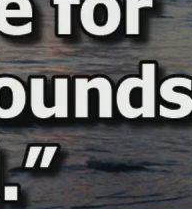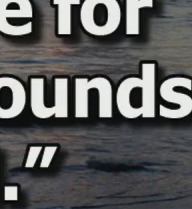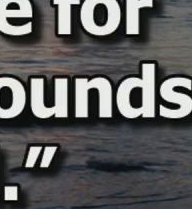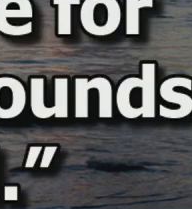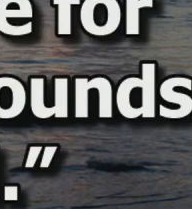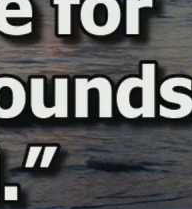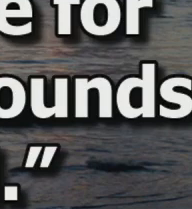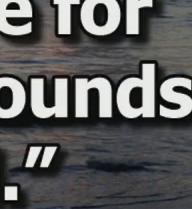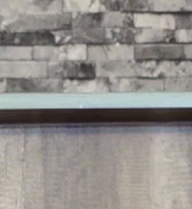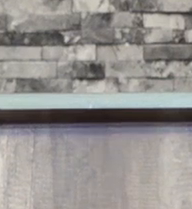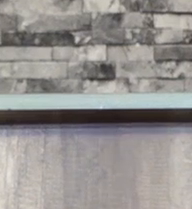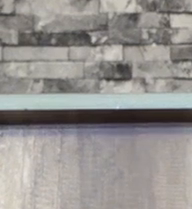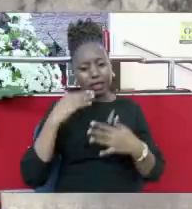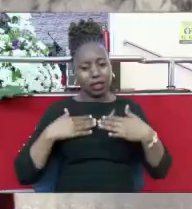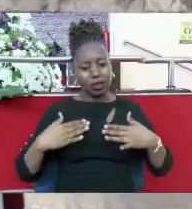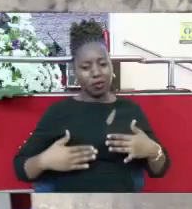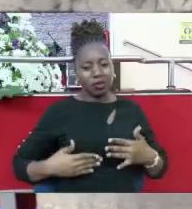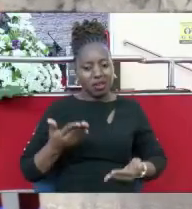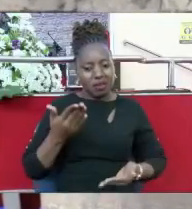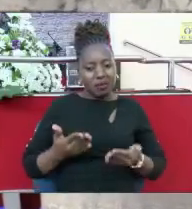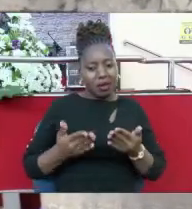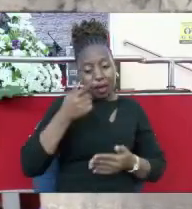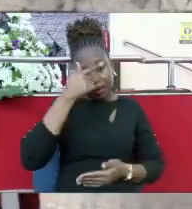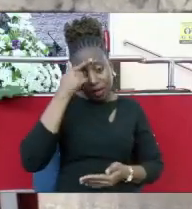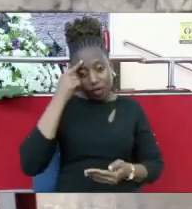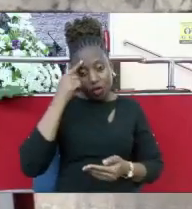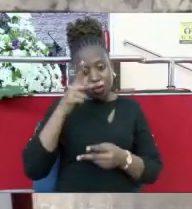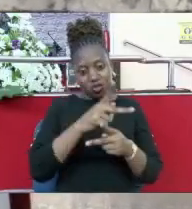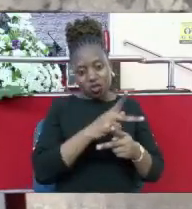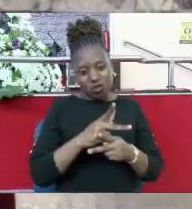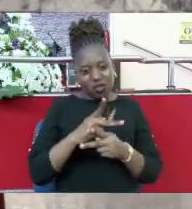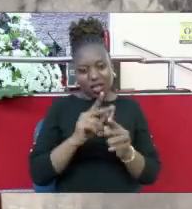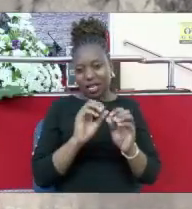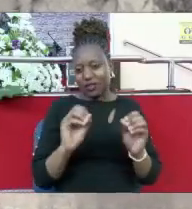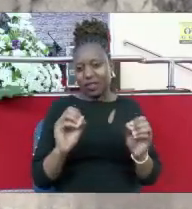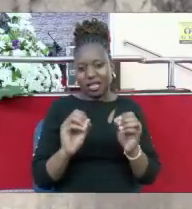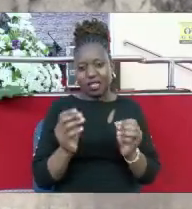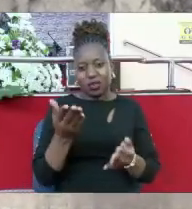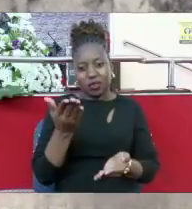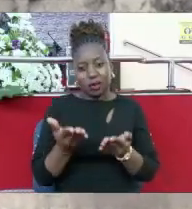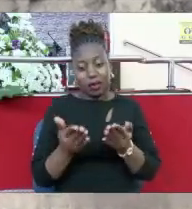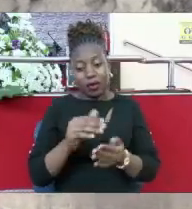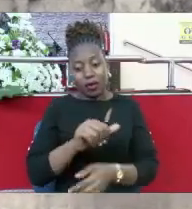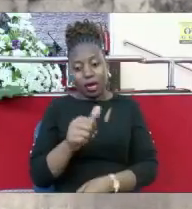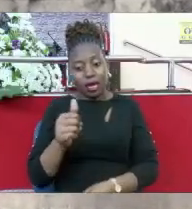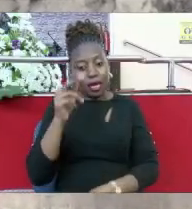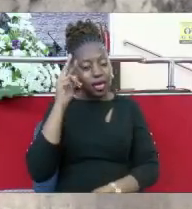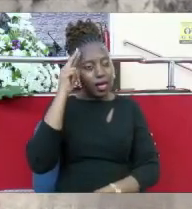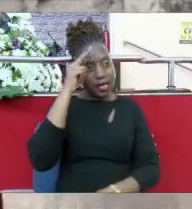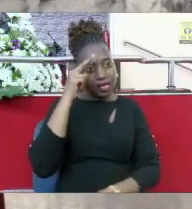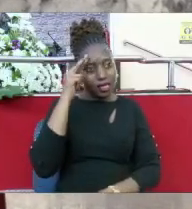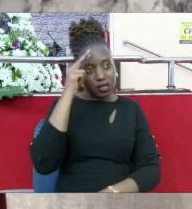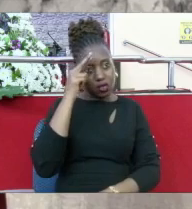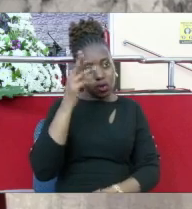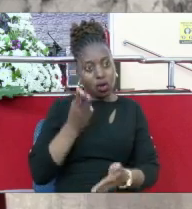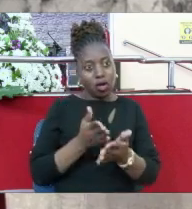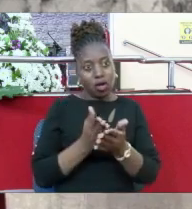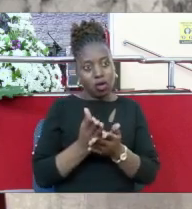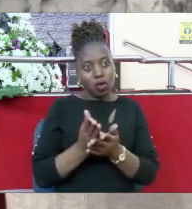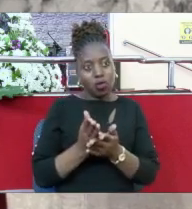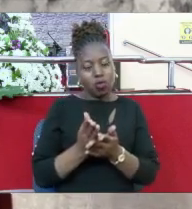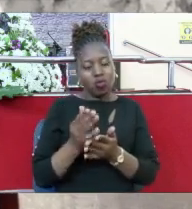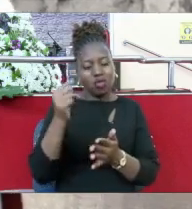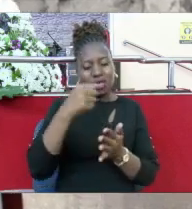carelessness pengine kwa kutojali, or for whatever reason, ama kwa sababu ingine yoyote, by the stripes of Jesus we